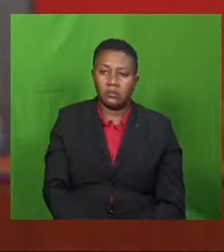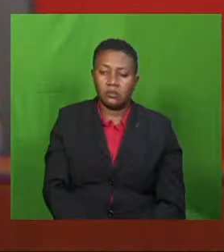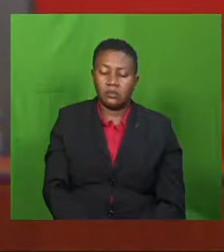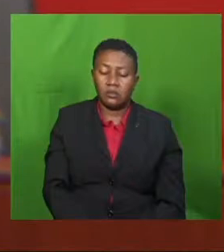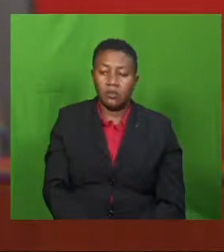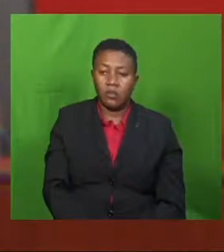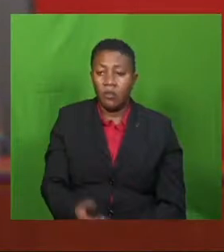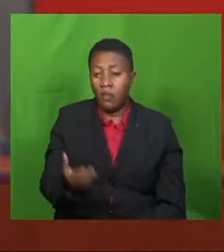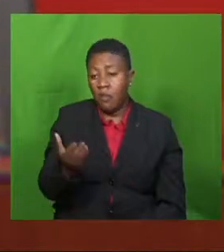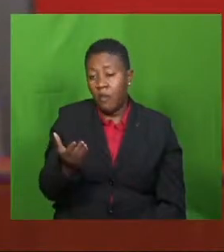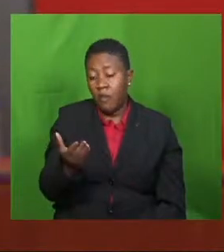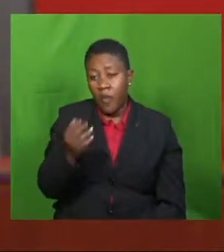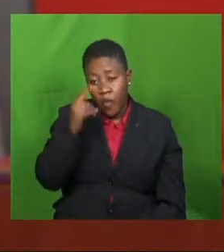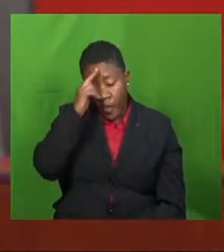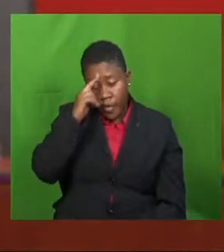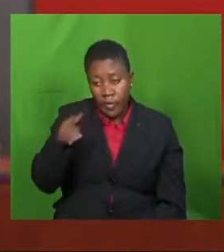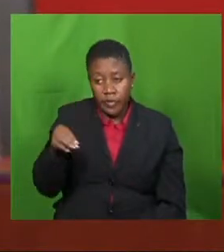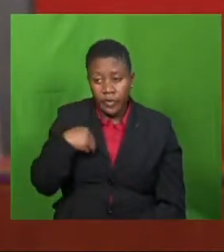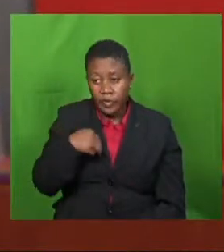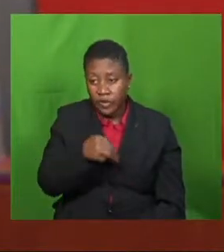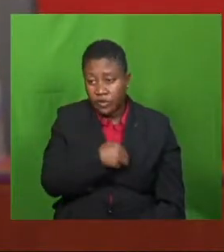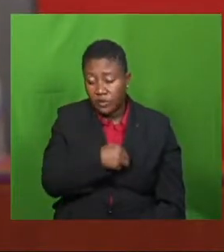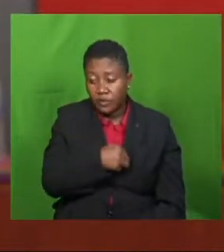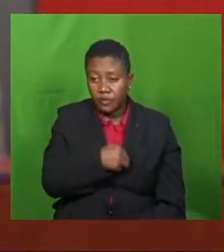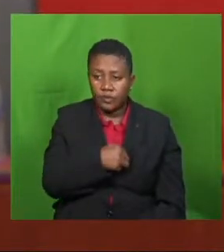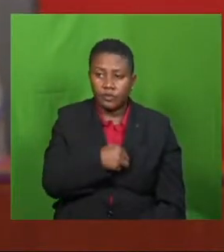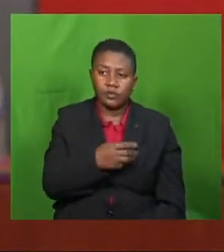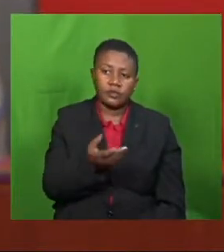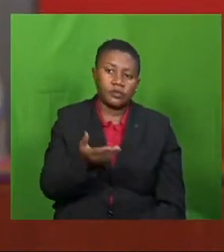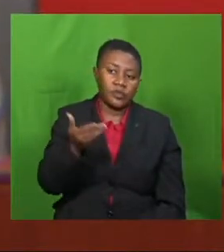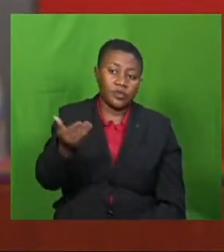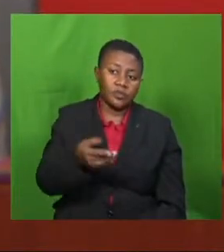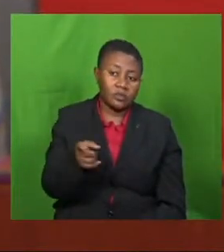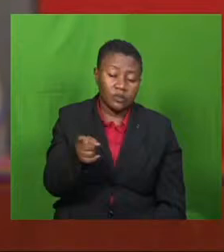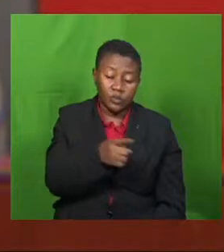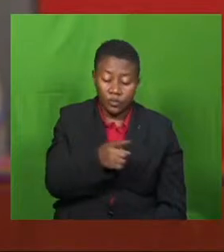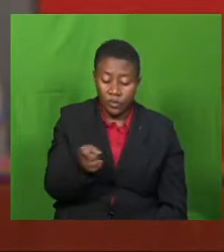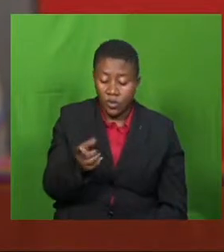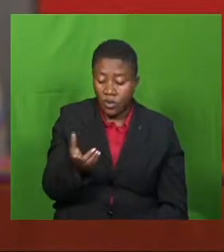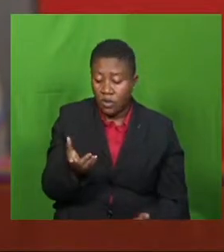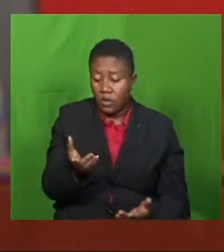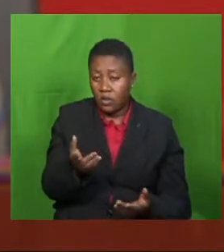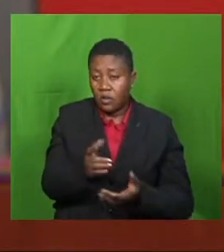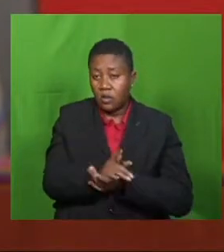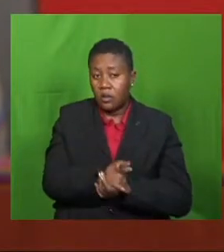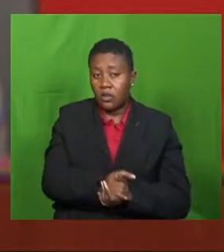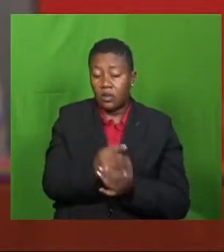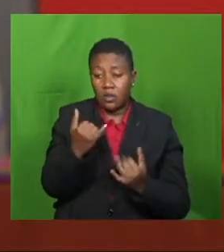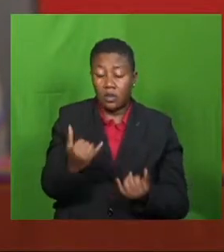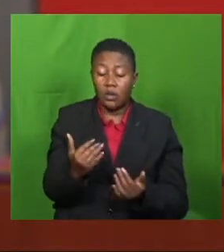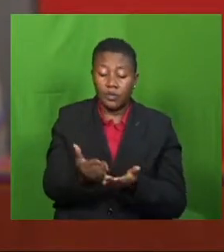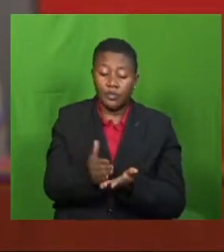Yes, honorable members, let me invite you to page 6.